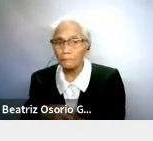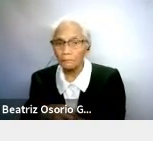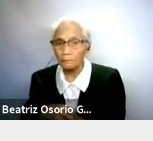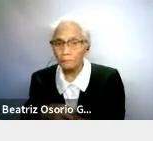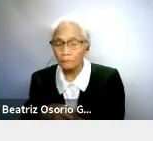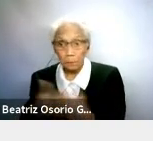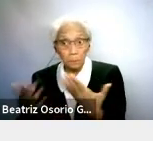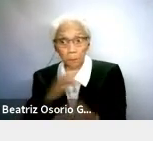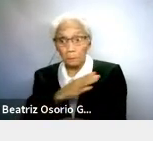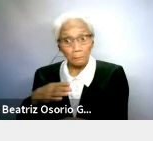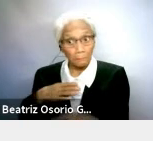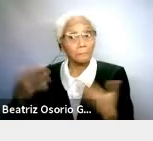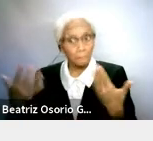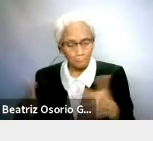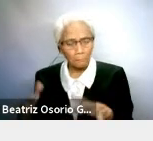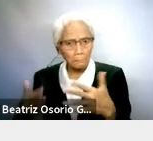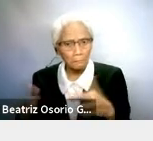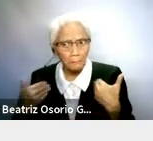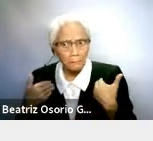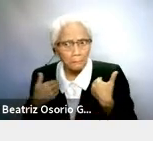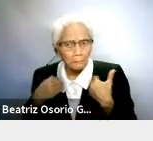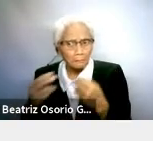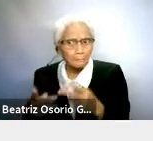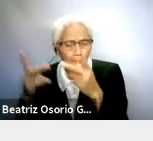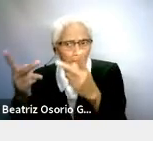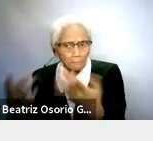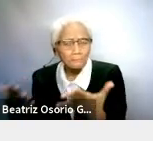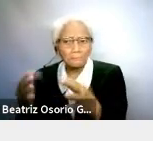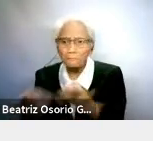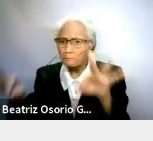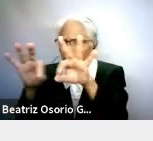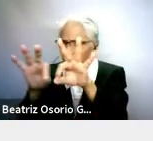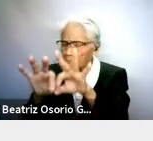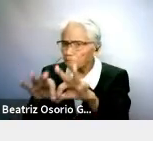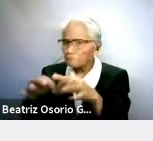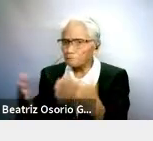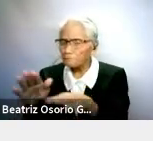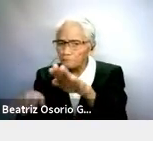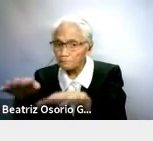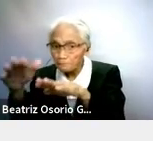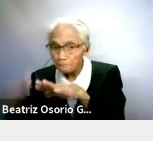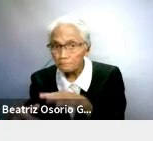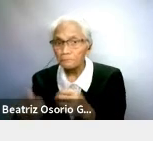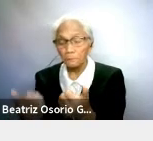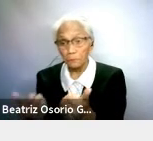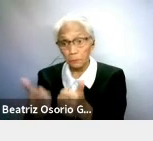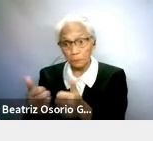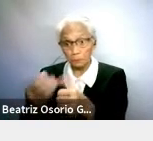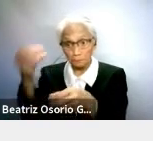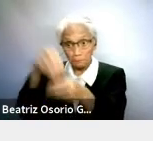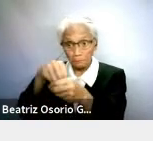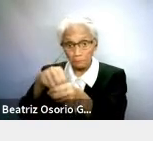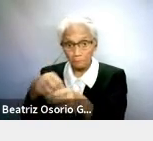The committee has proposed several important steps to achieve these goals. Those include: